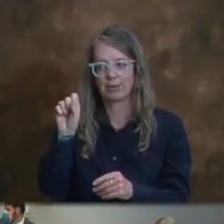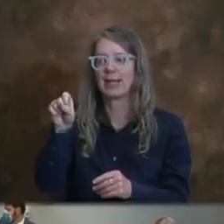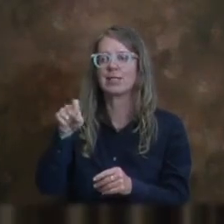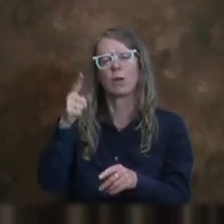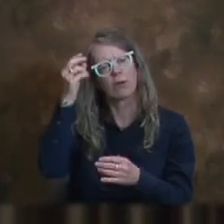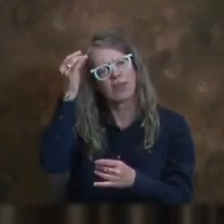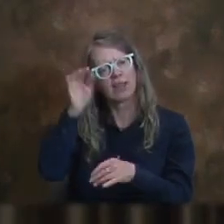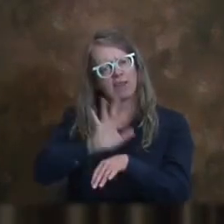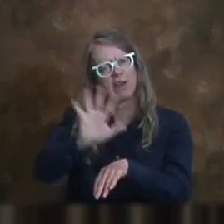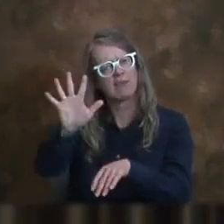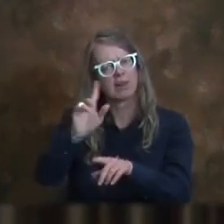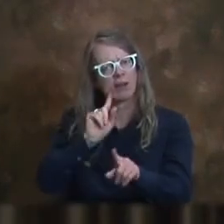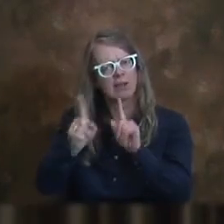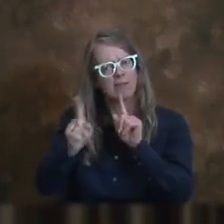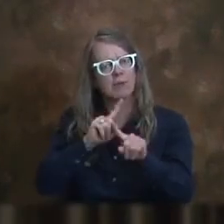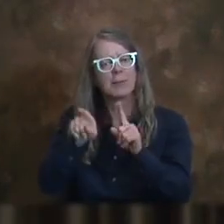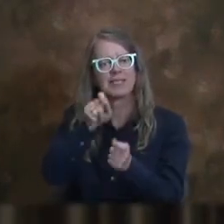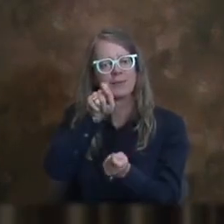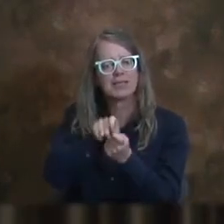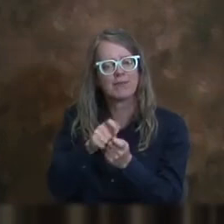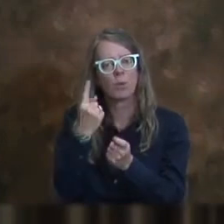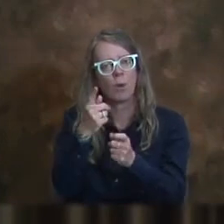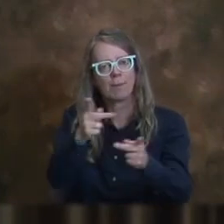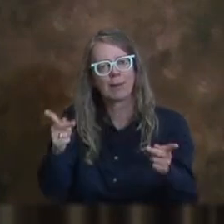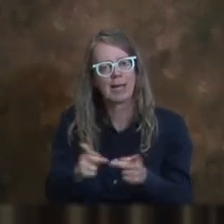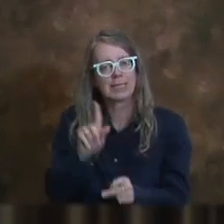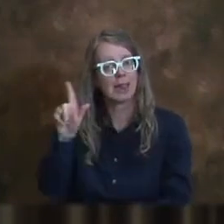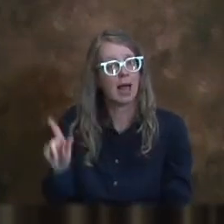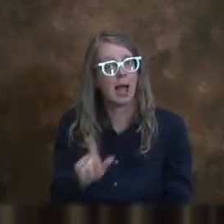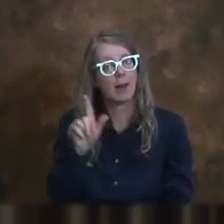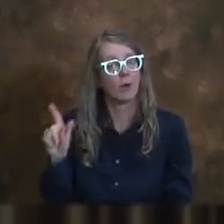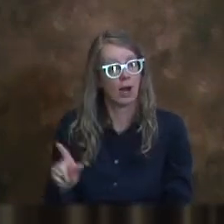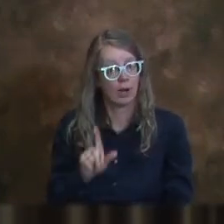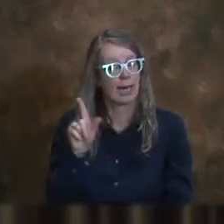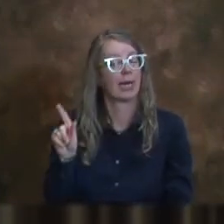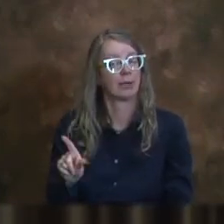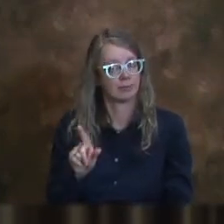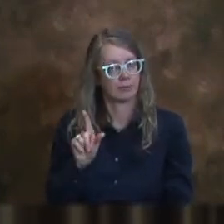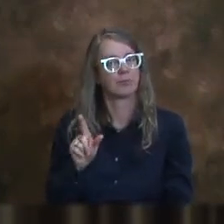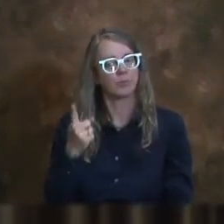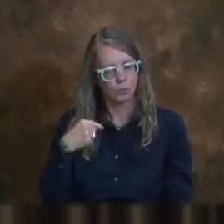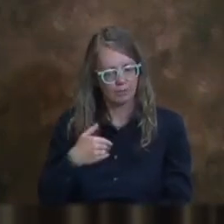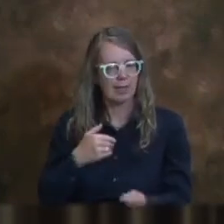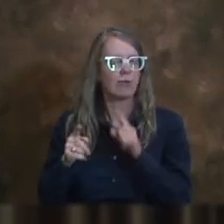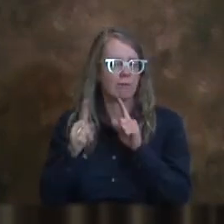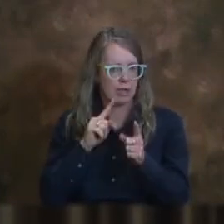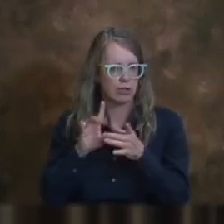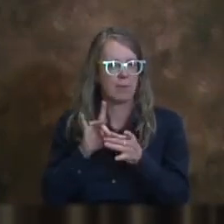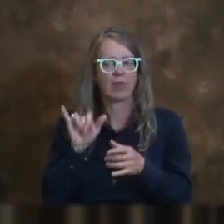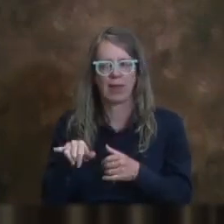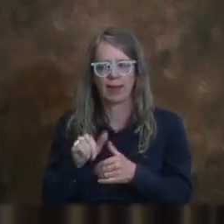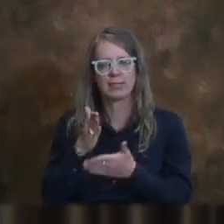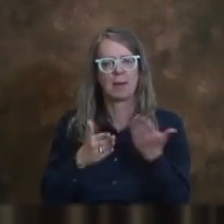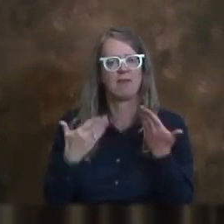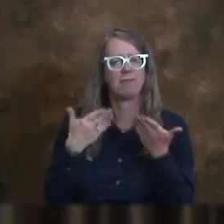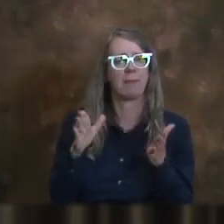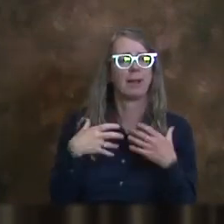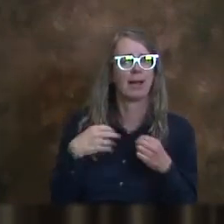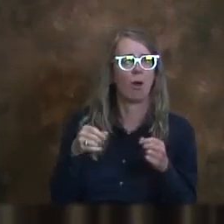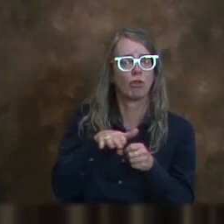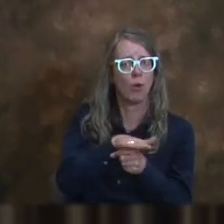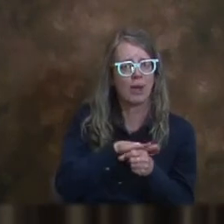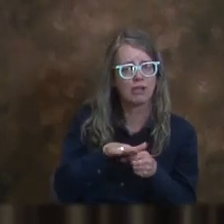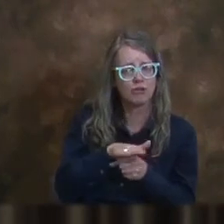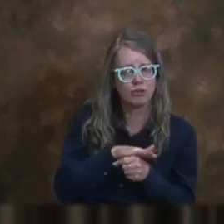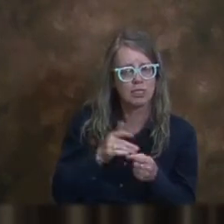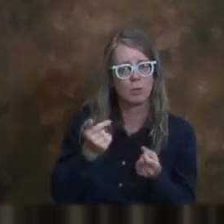conversation, but specifically our libraries will be one that we want to make sure, because that is an in and out conversation on a daily basis, and some of our public health locations. So